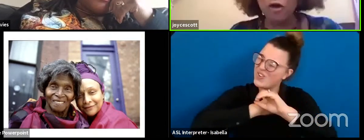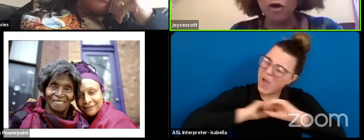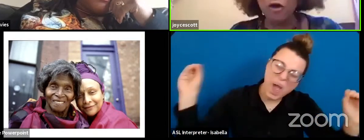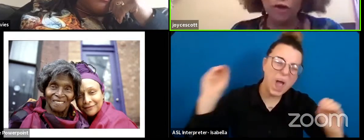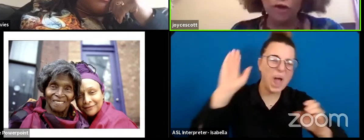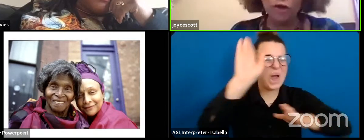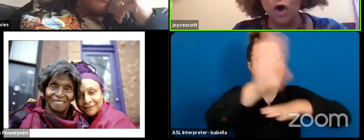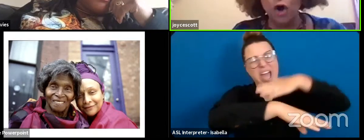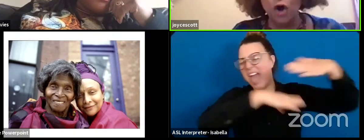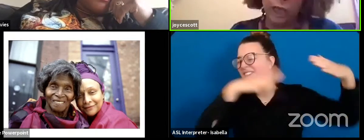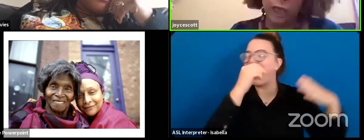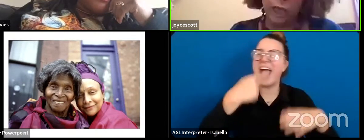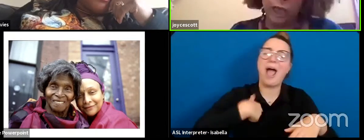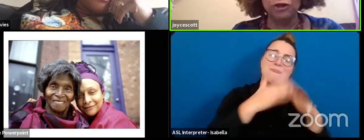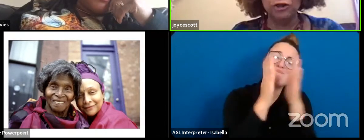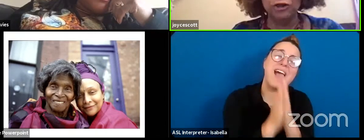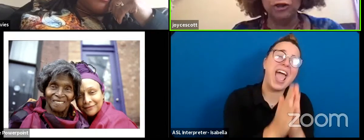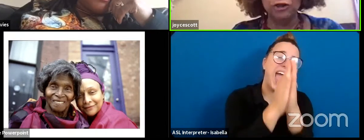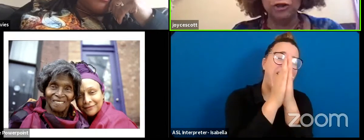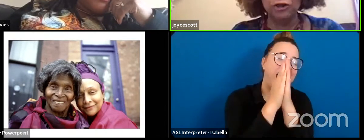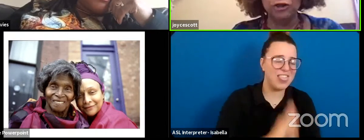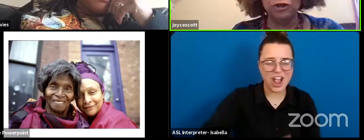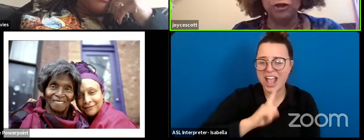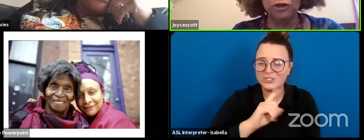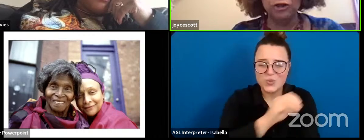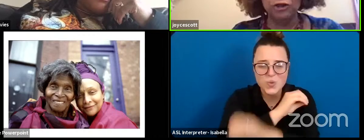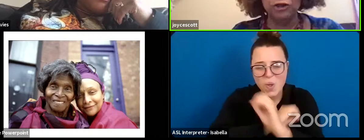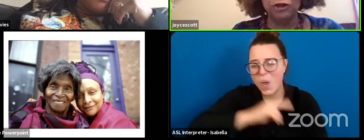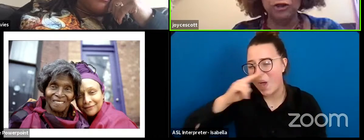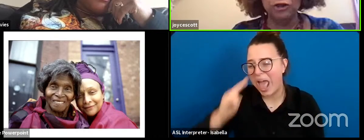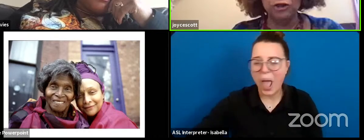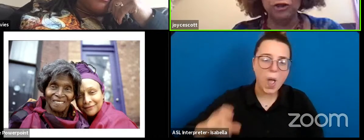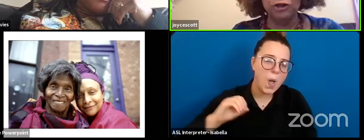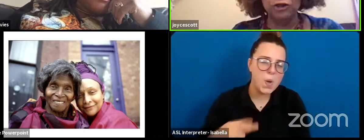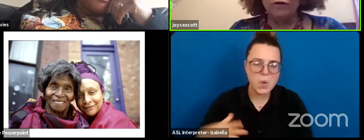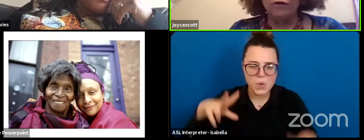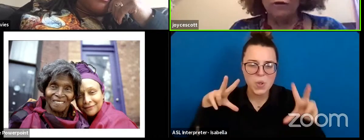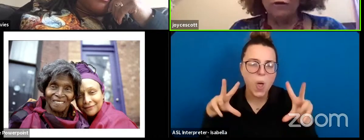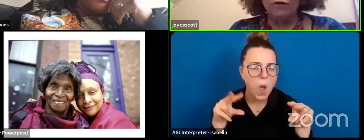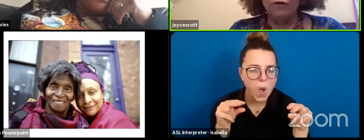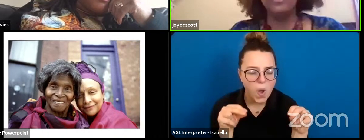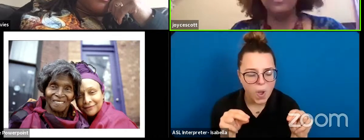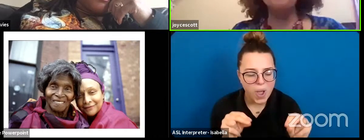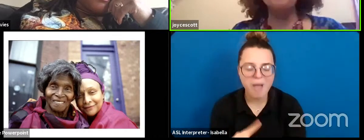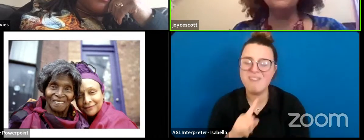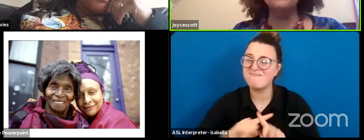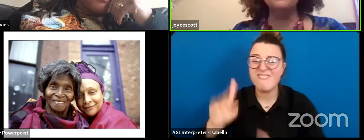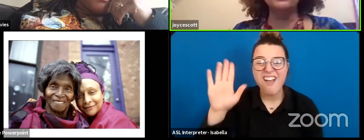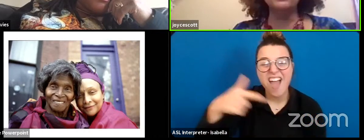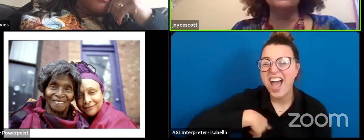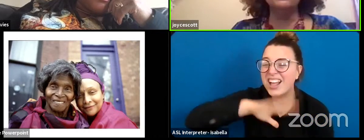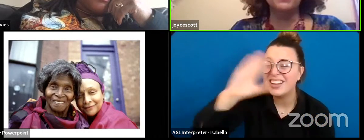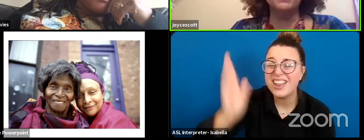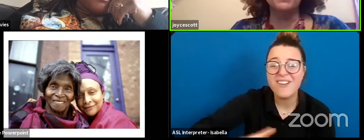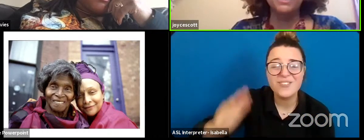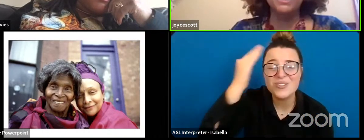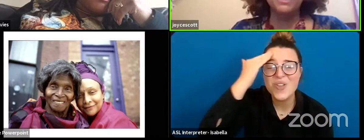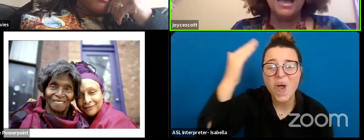I'll pray there ain't no hell, oh no. But I'll never know by living, only